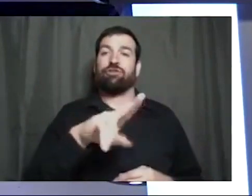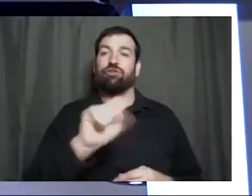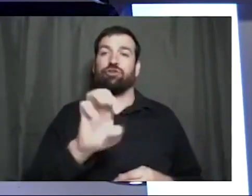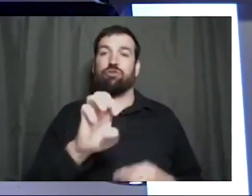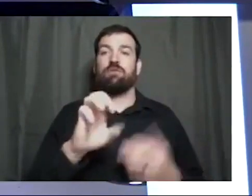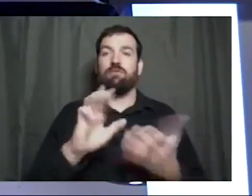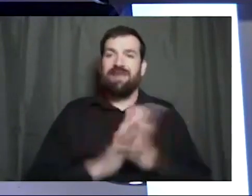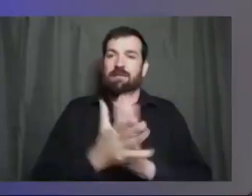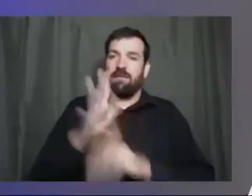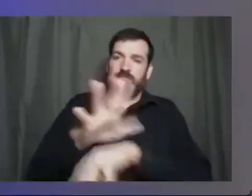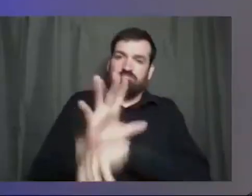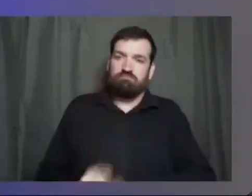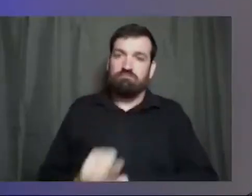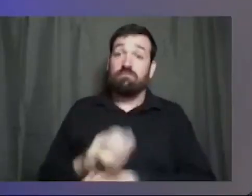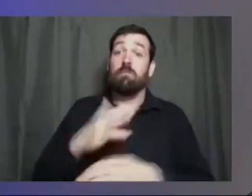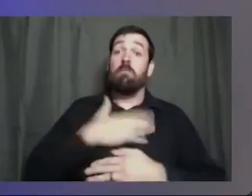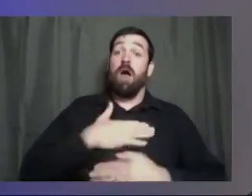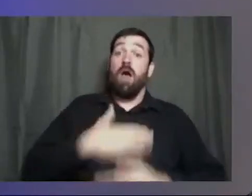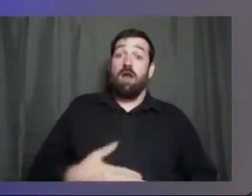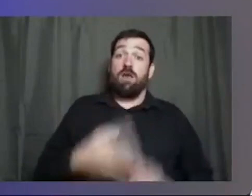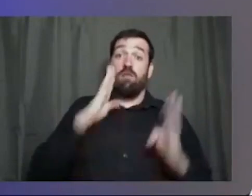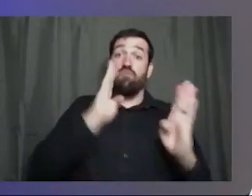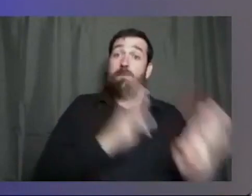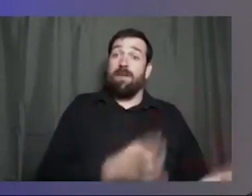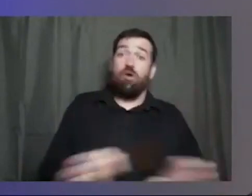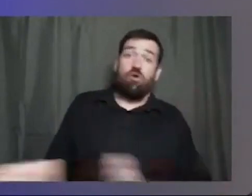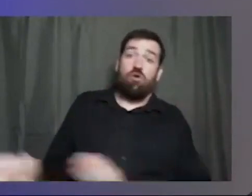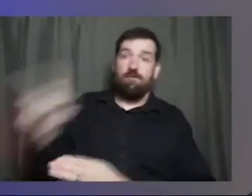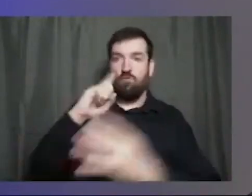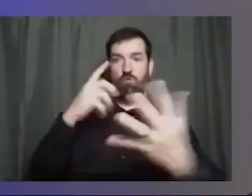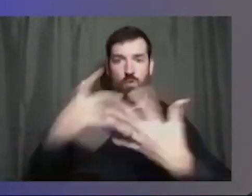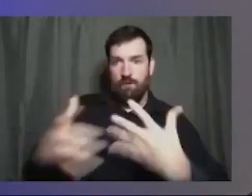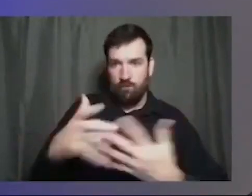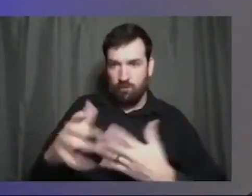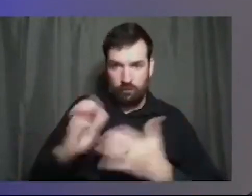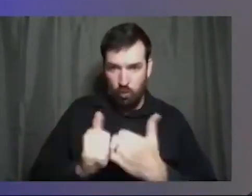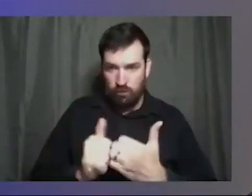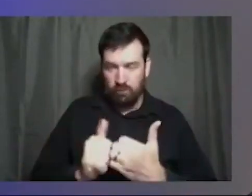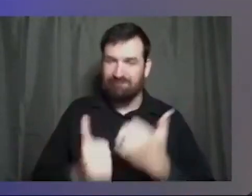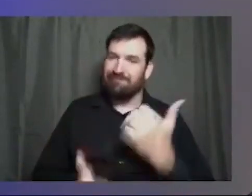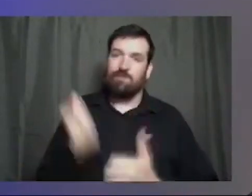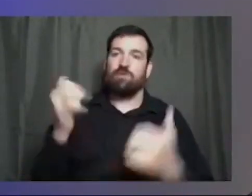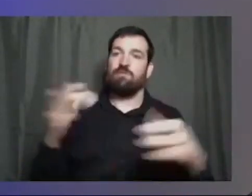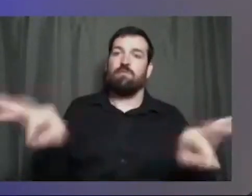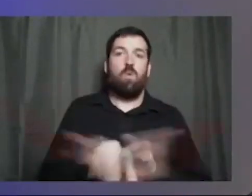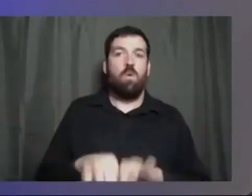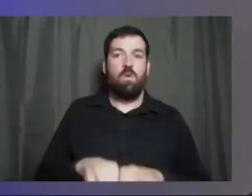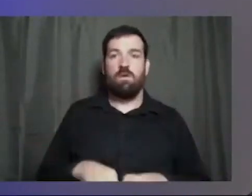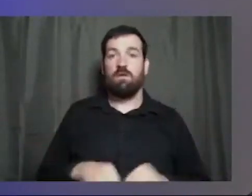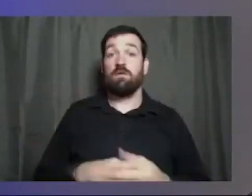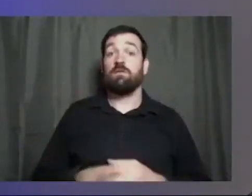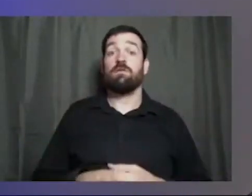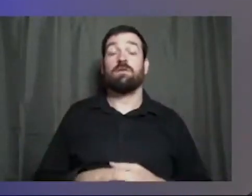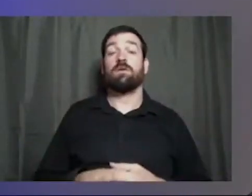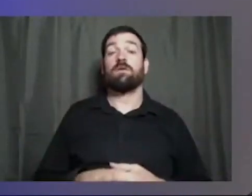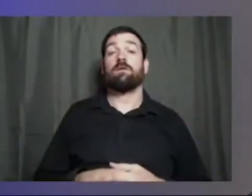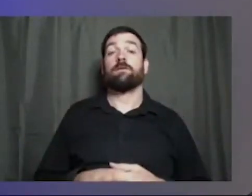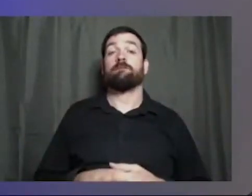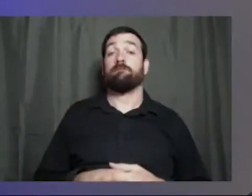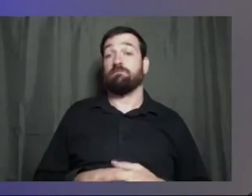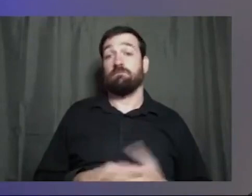preparing your body for the rigors of whatever your fall sport is probably the most important. I think if you chose one, you can really drill